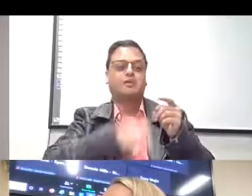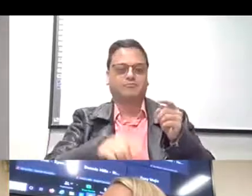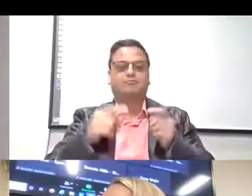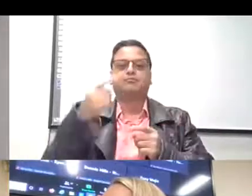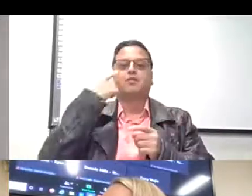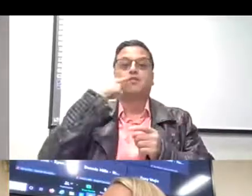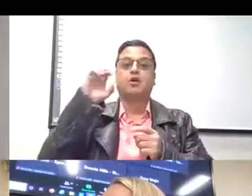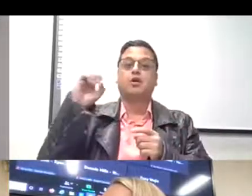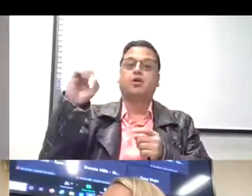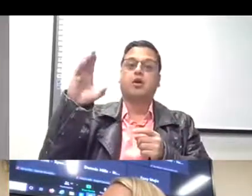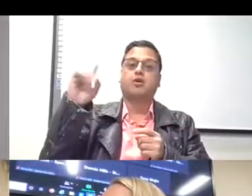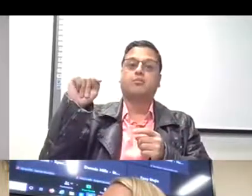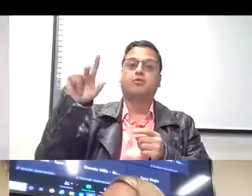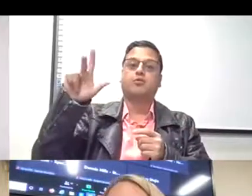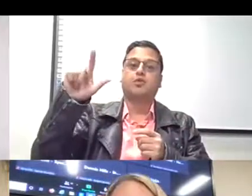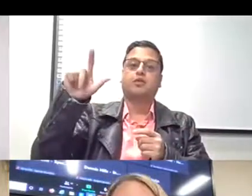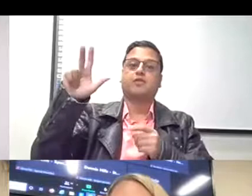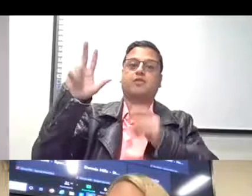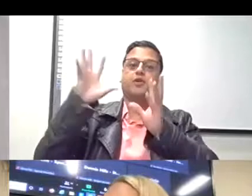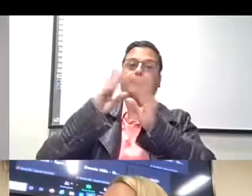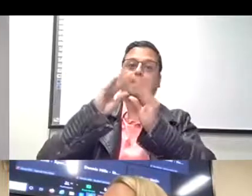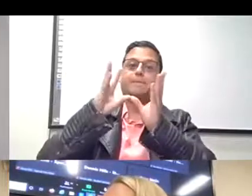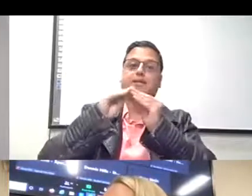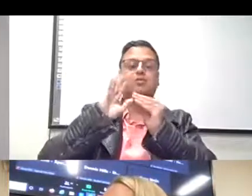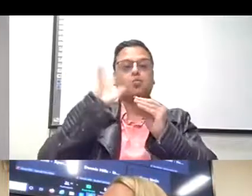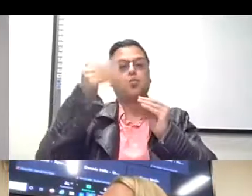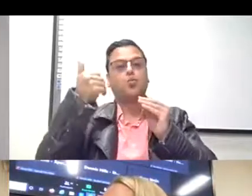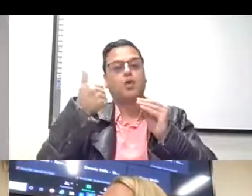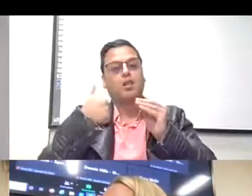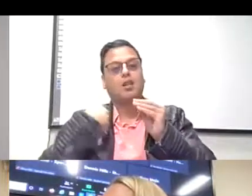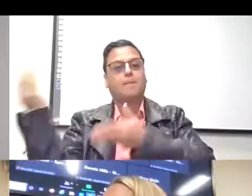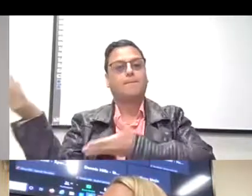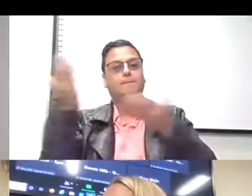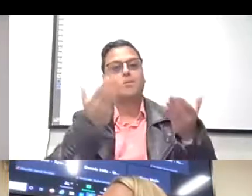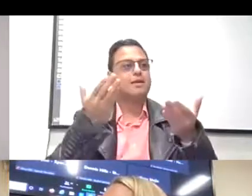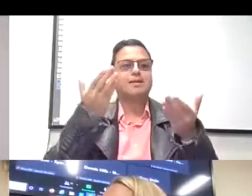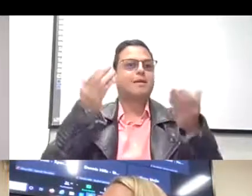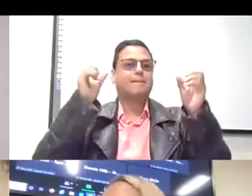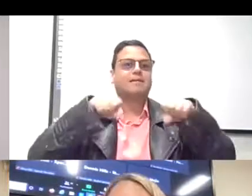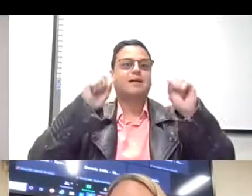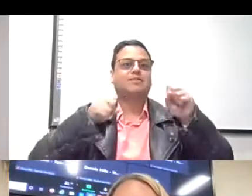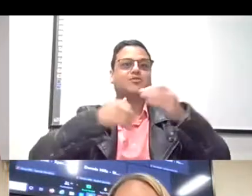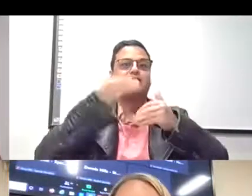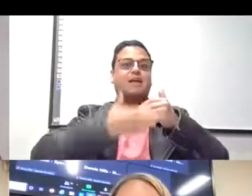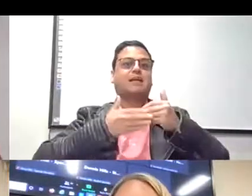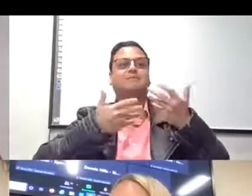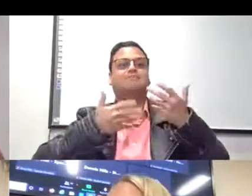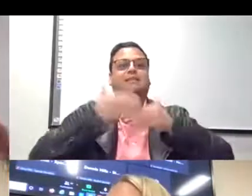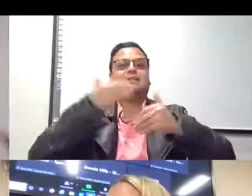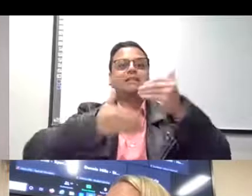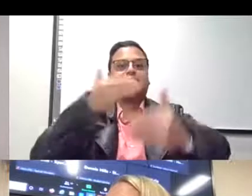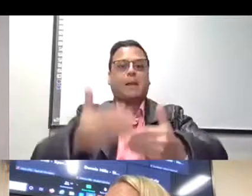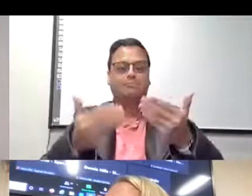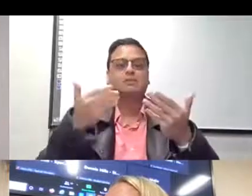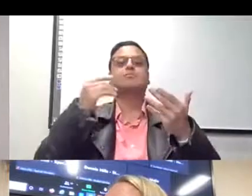23rd meeting, with the board's direction, we'll be ready to bring back some potential next steps of how